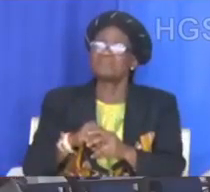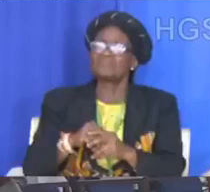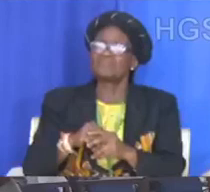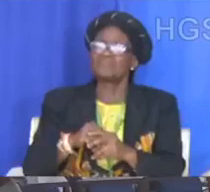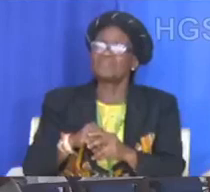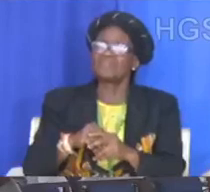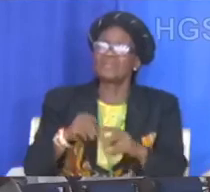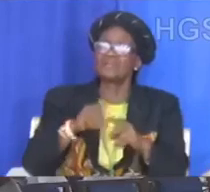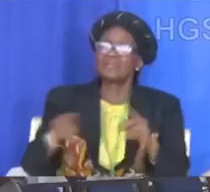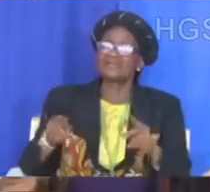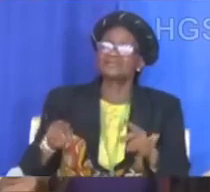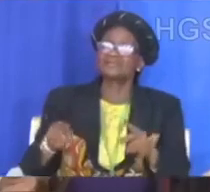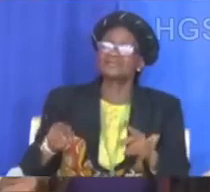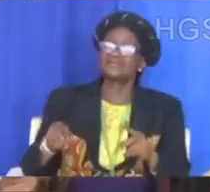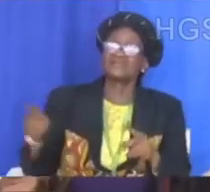But you will win.